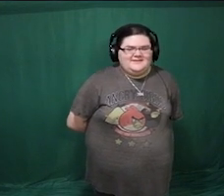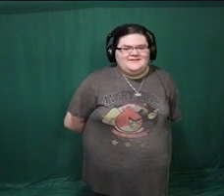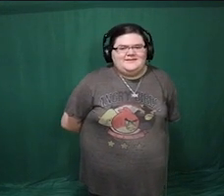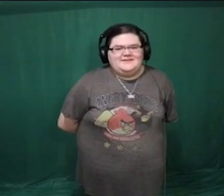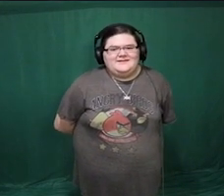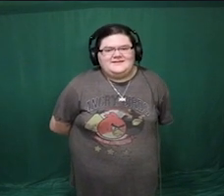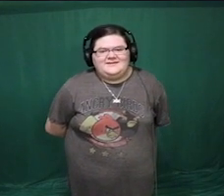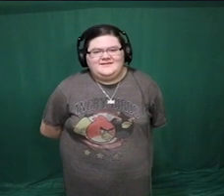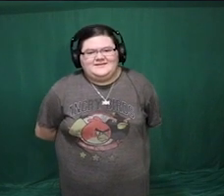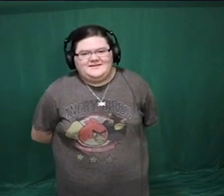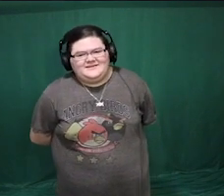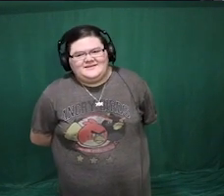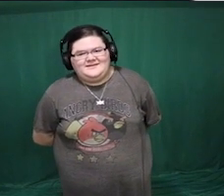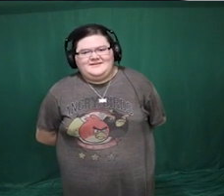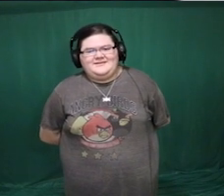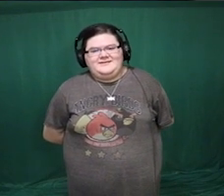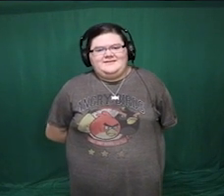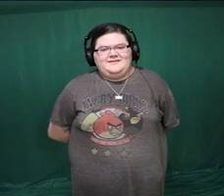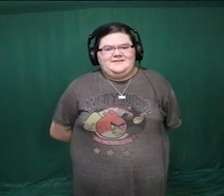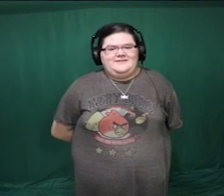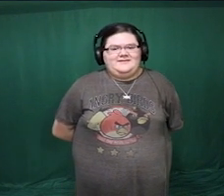Yes! Titanic, baby!